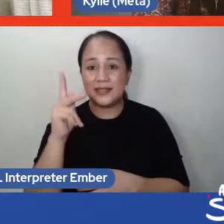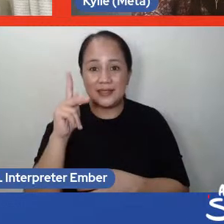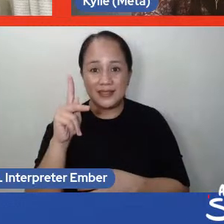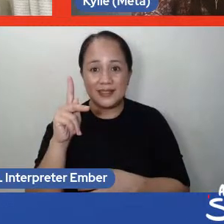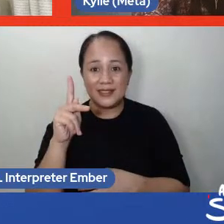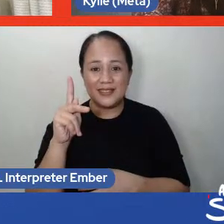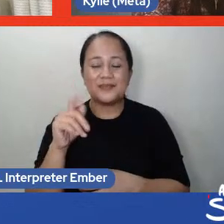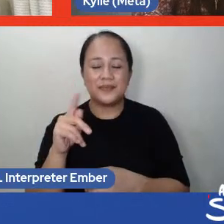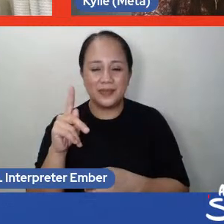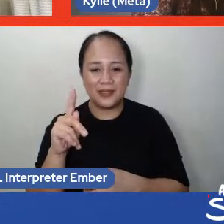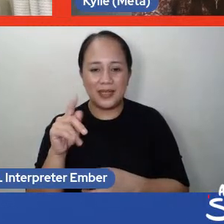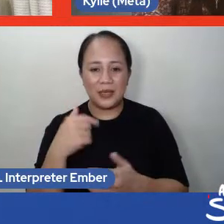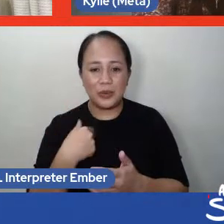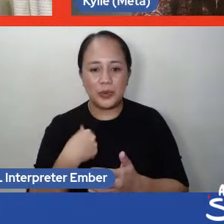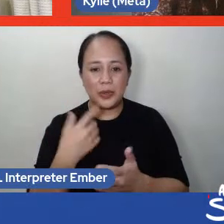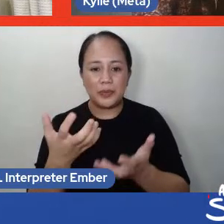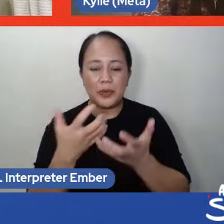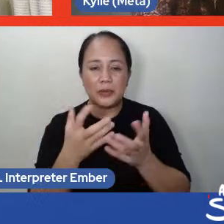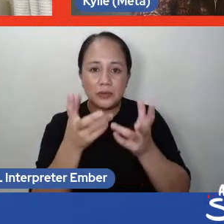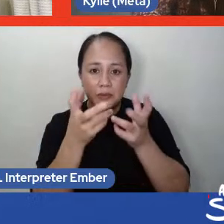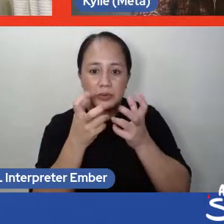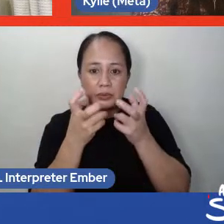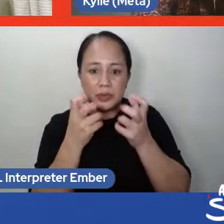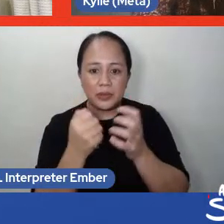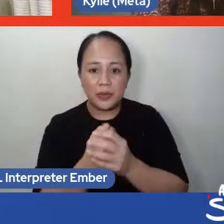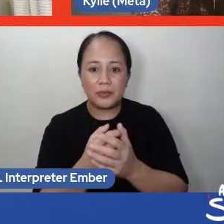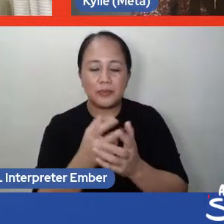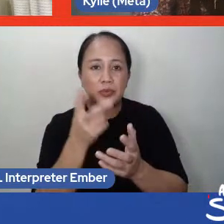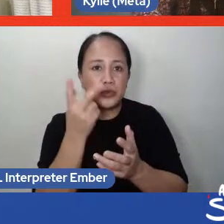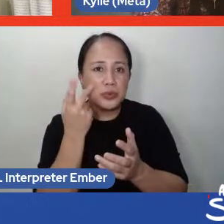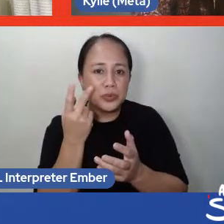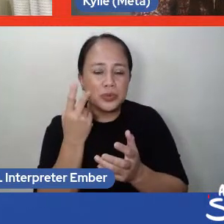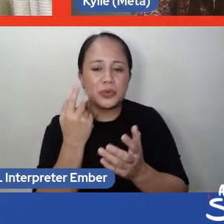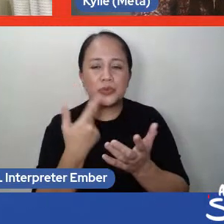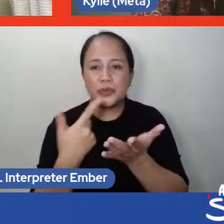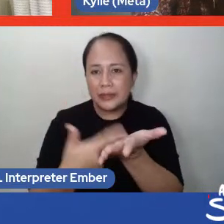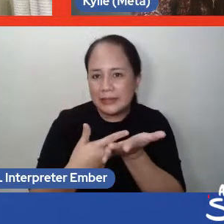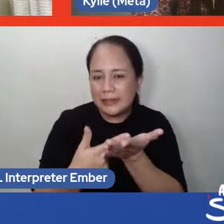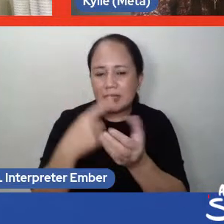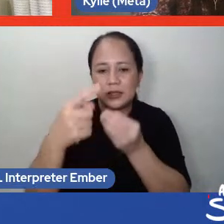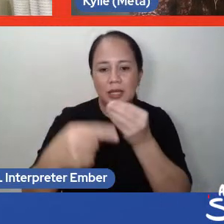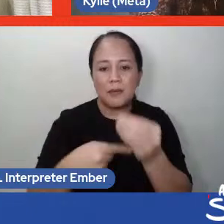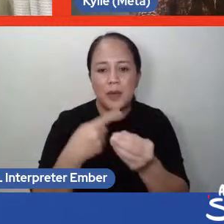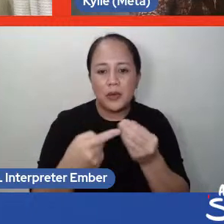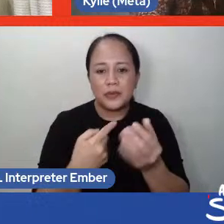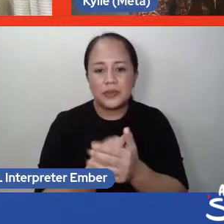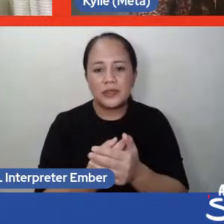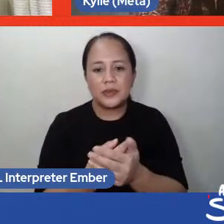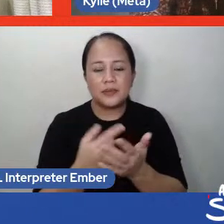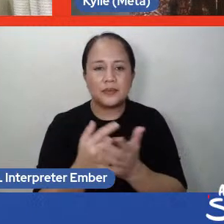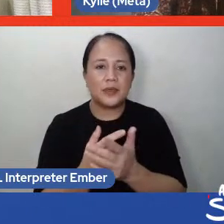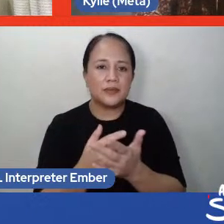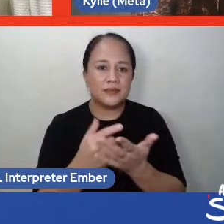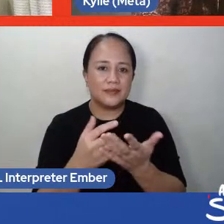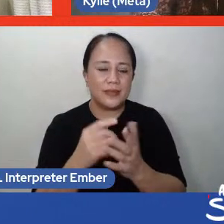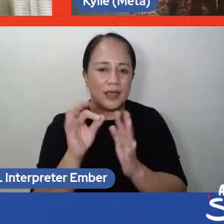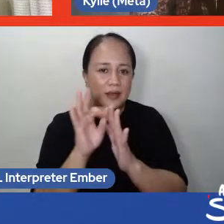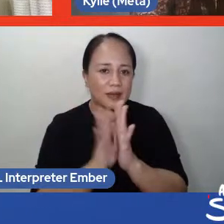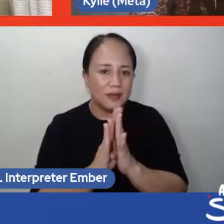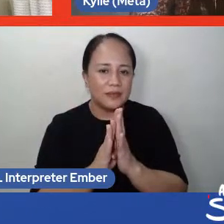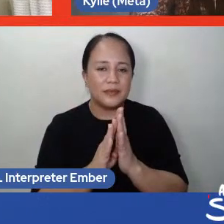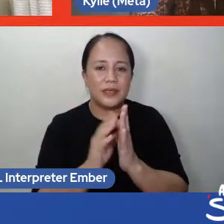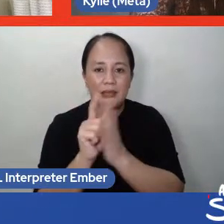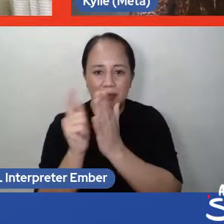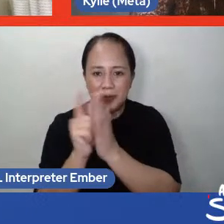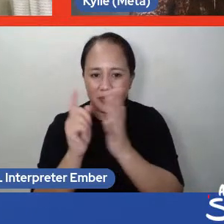everyone. Thank you so much for tuning in tonight. I really look forward to the discussion about the Facebook ad library. Thank you